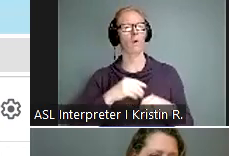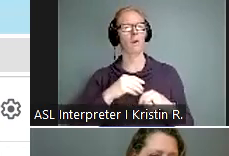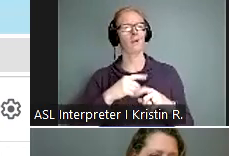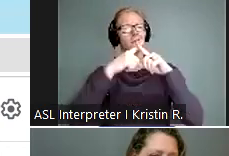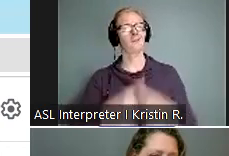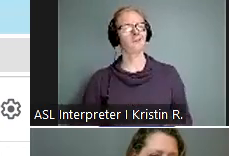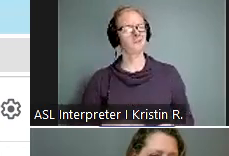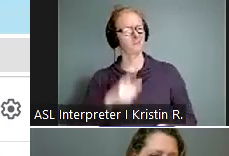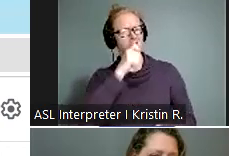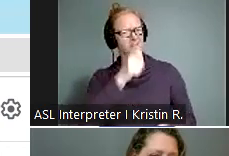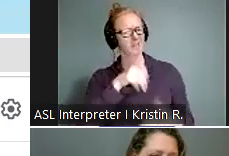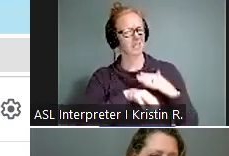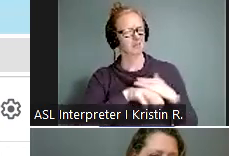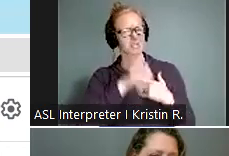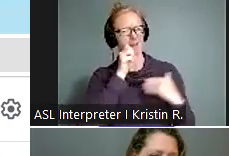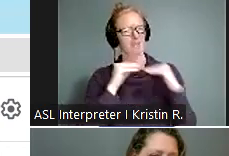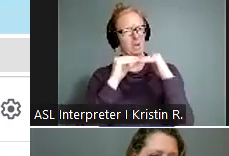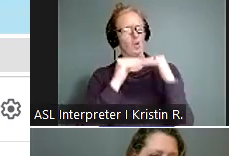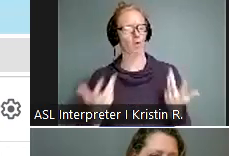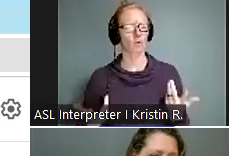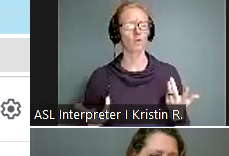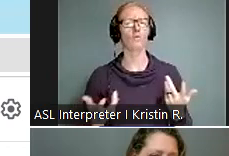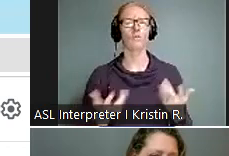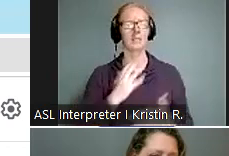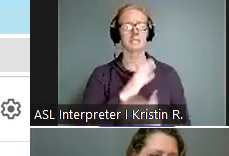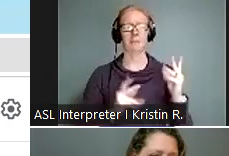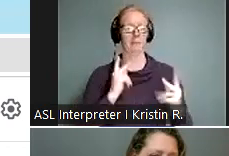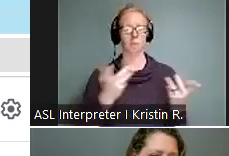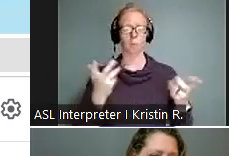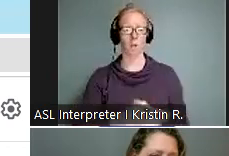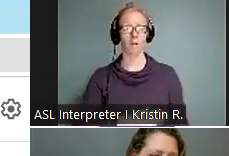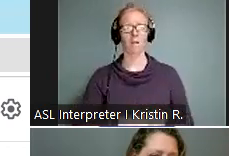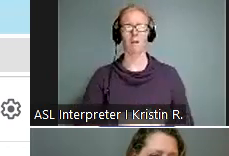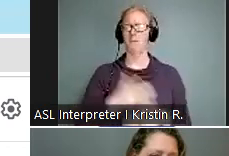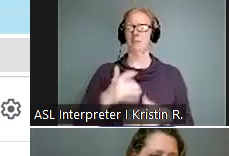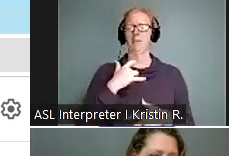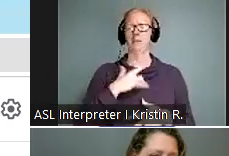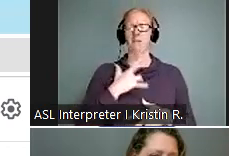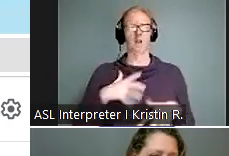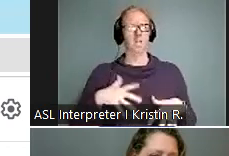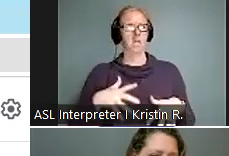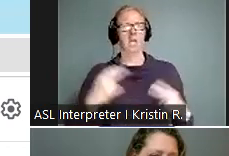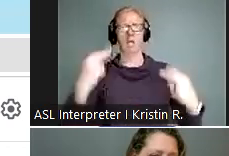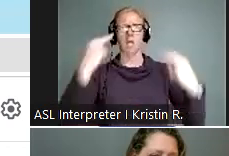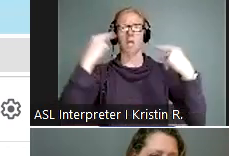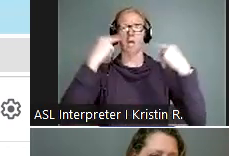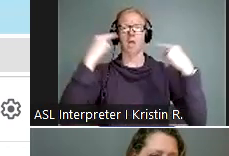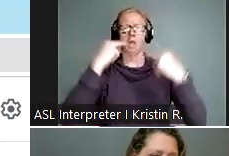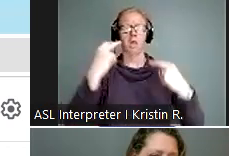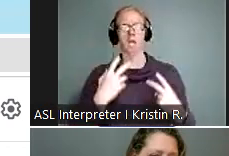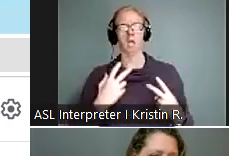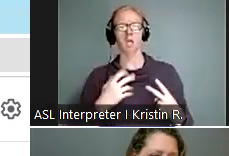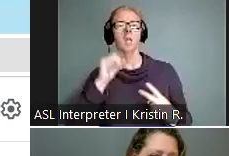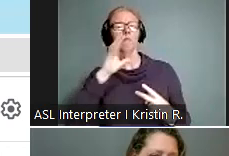just don't think that's accessible. Maybe people don't want to. Maybe that gives them anxiety. And I think that if